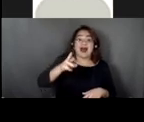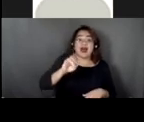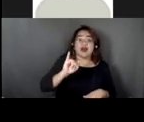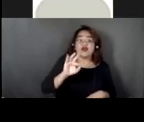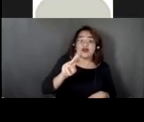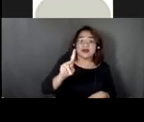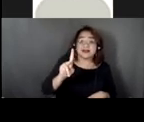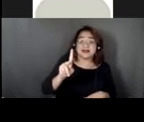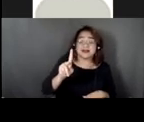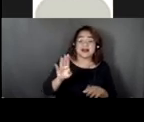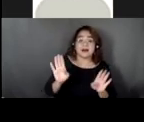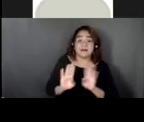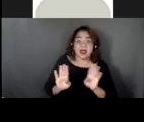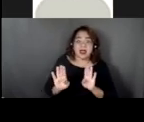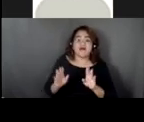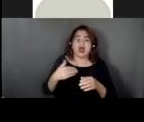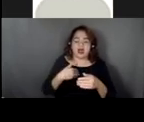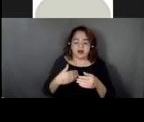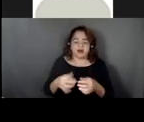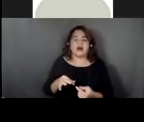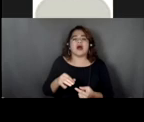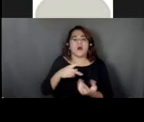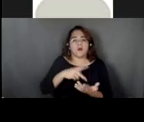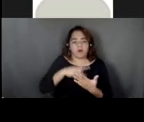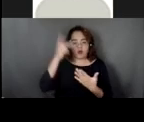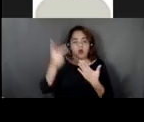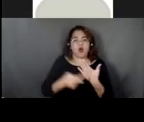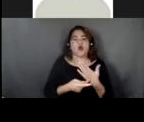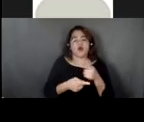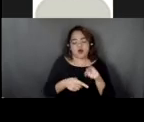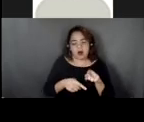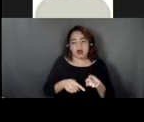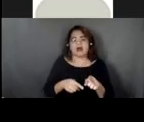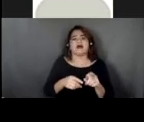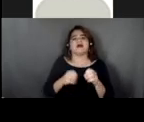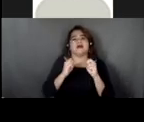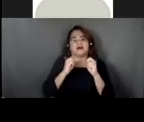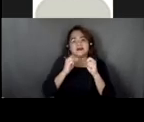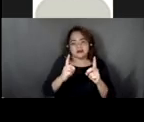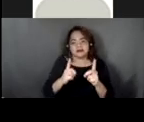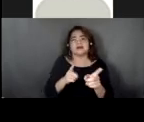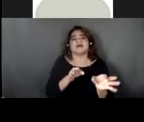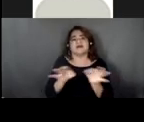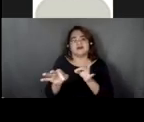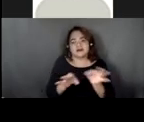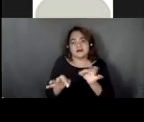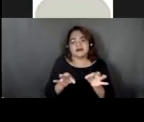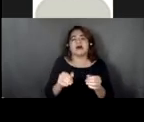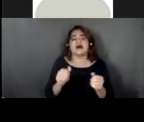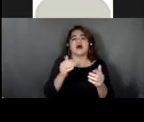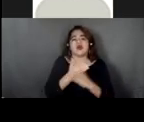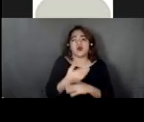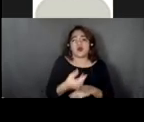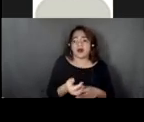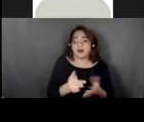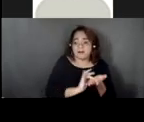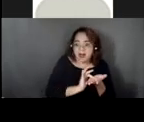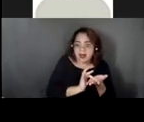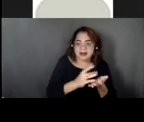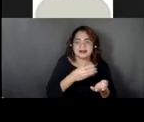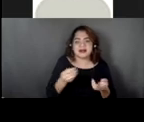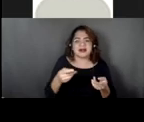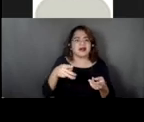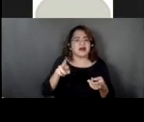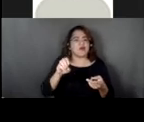HIV. That has a dramatic impact on reducing the risk of acquiring HIV. And a few of our primary care providers